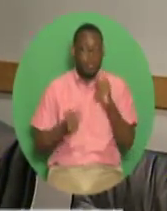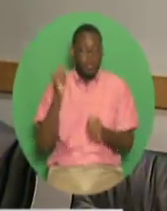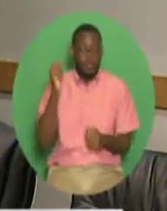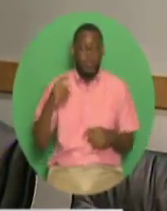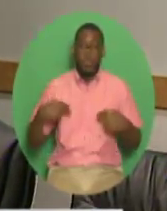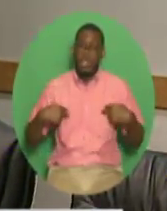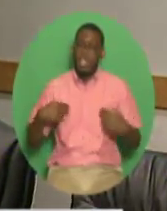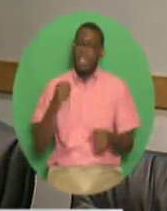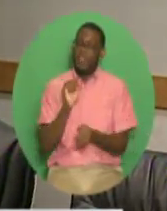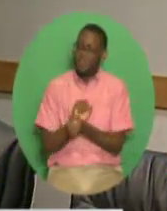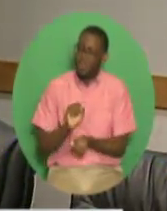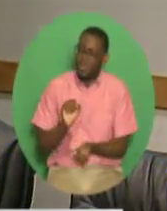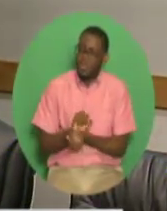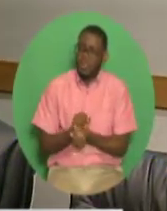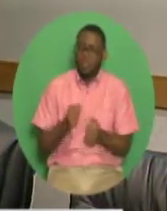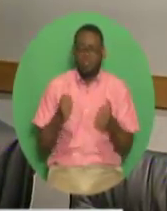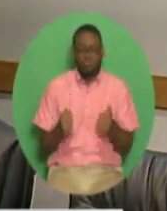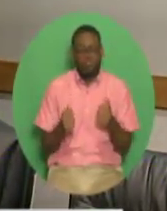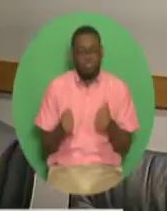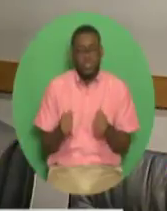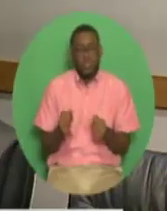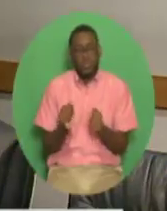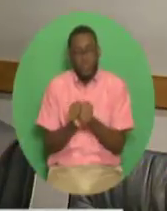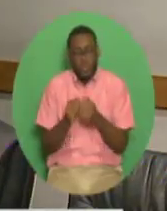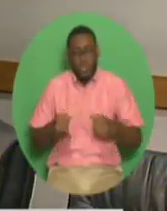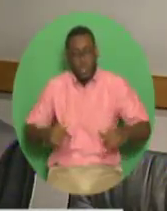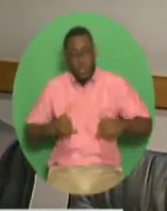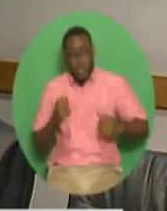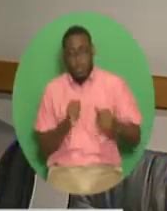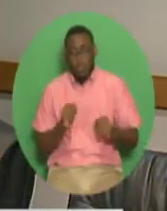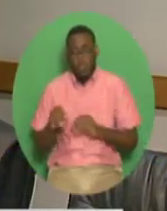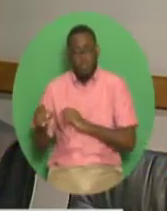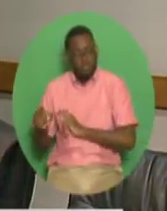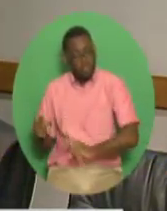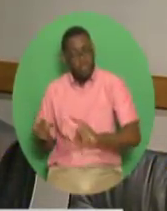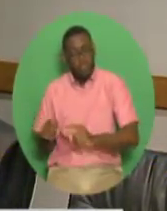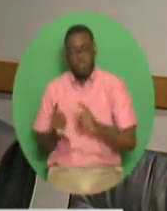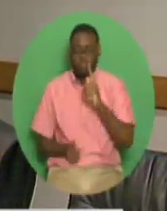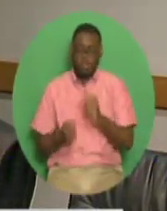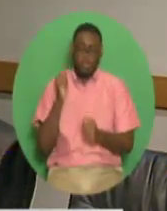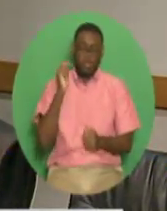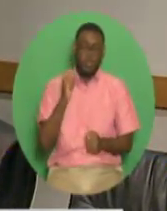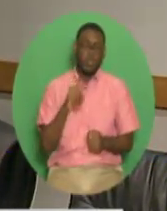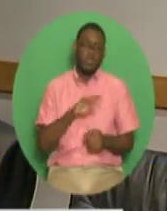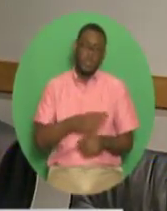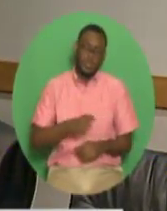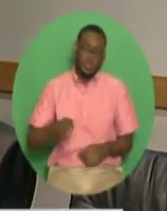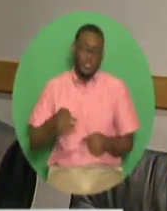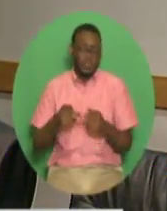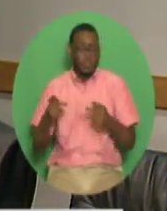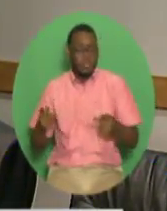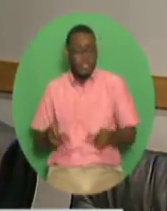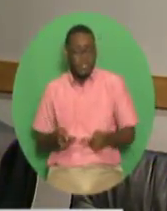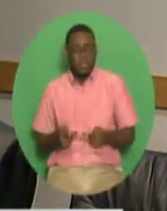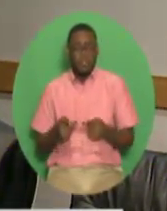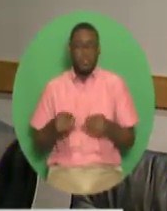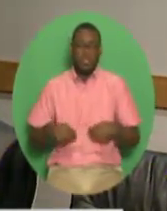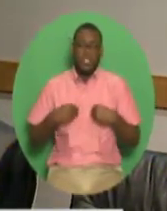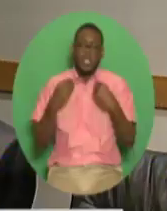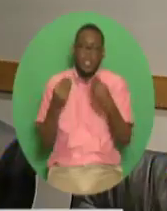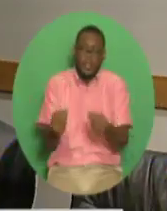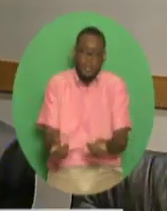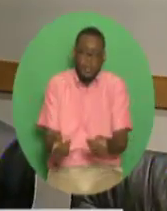and breadth. The issue is, and I'm sure a number of members of Parliament here will tell you that on any given day I could get as much as 1,000 to 2,000